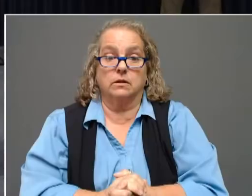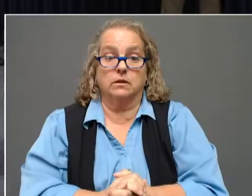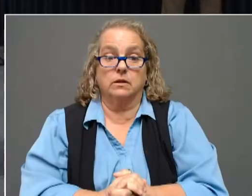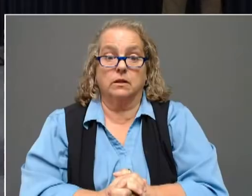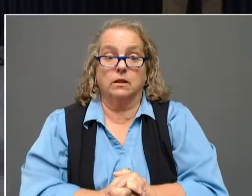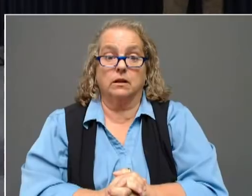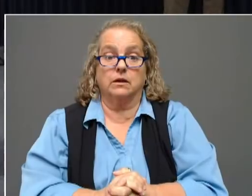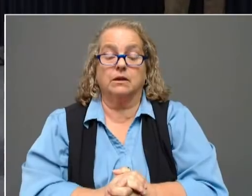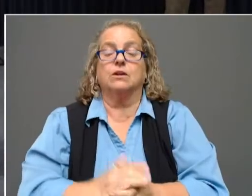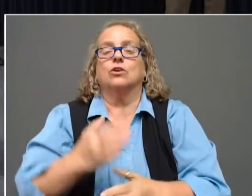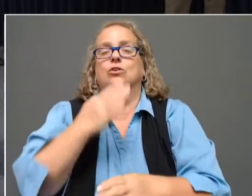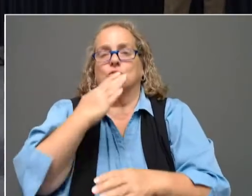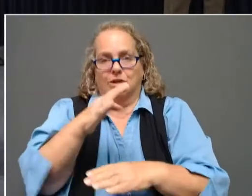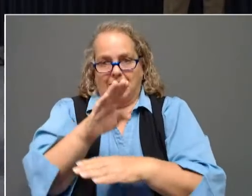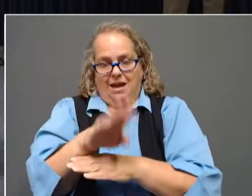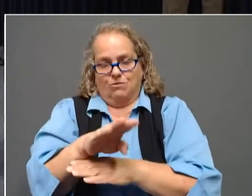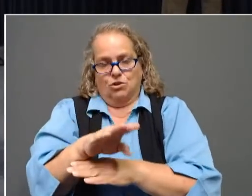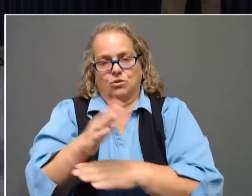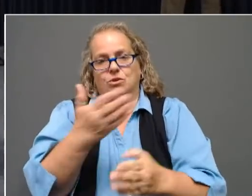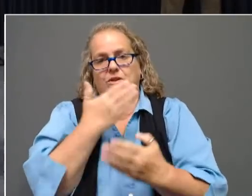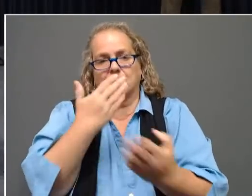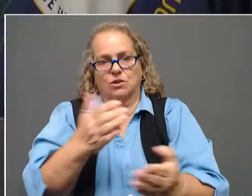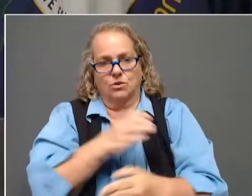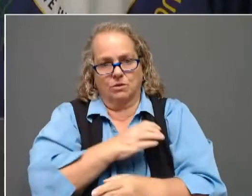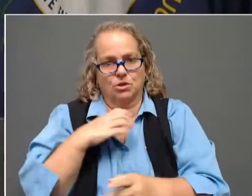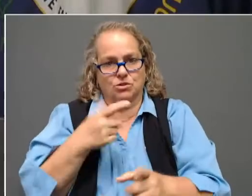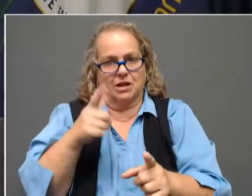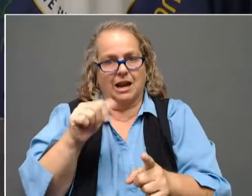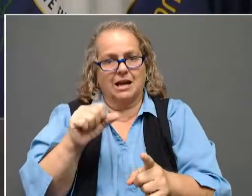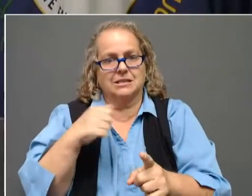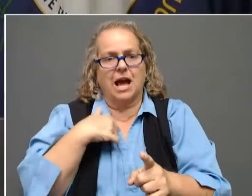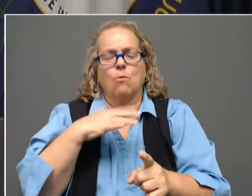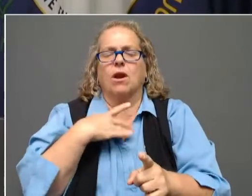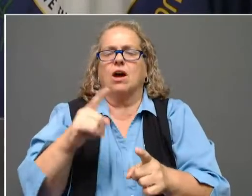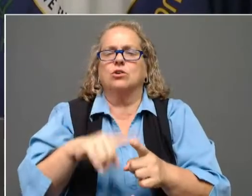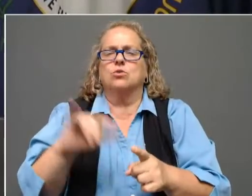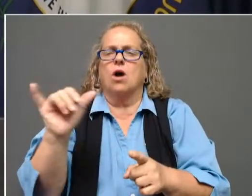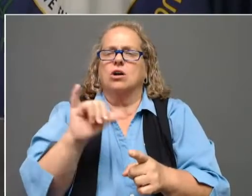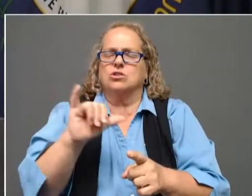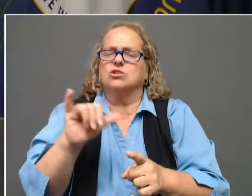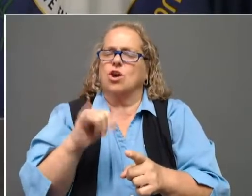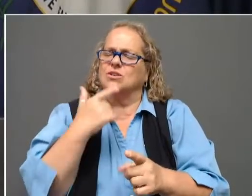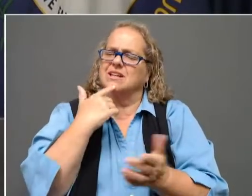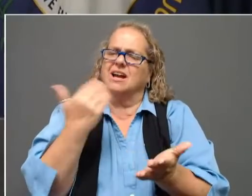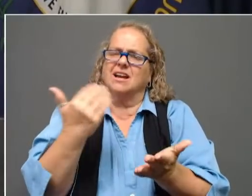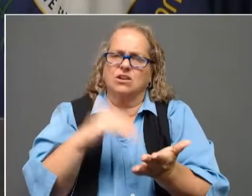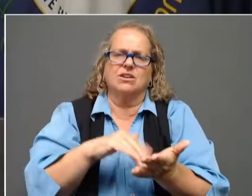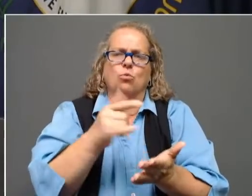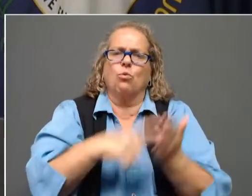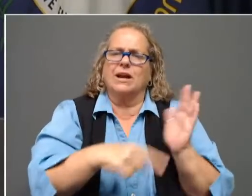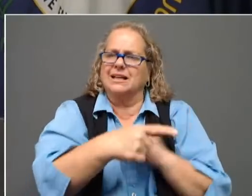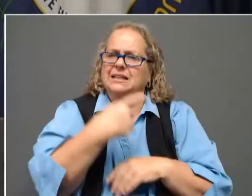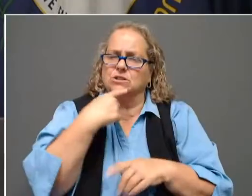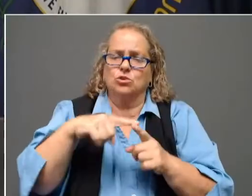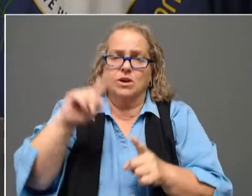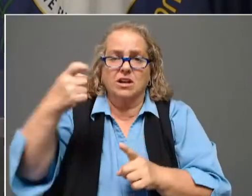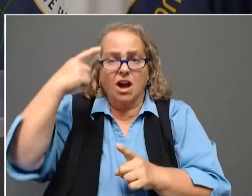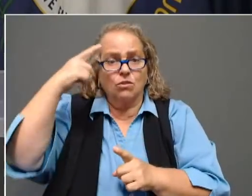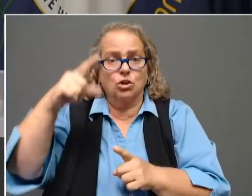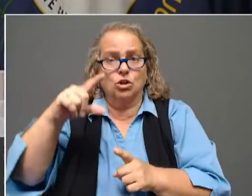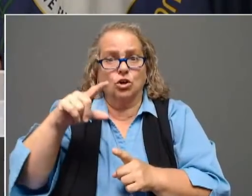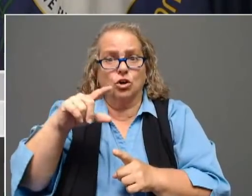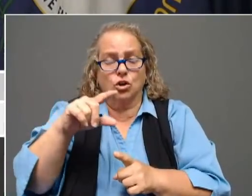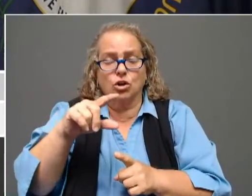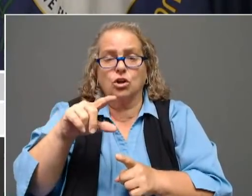Good afternoon. Thank you, Commissioner Glass. And I'd like to echo thanks to Governor Beshear, to Lieutenant Governor Jacqueline